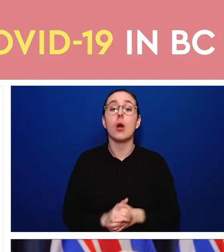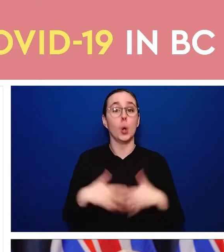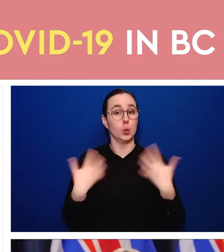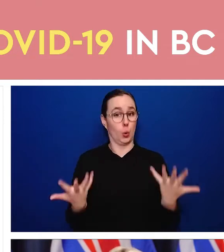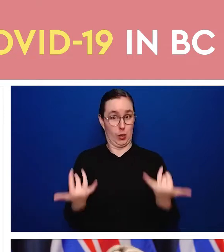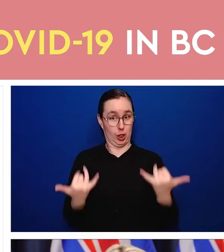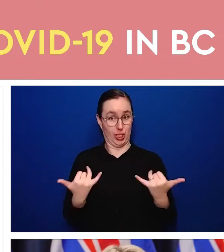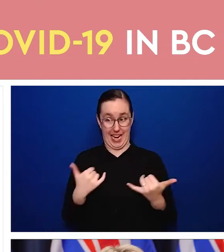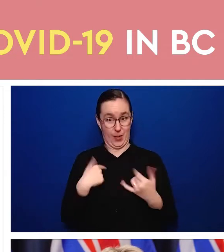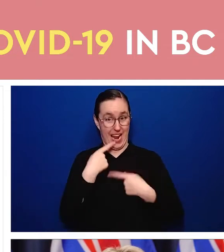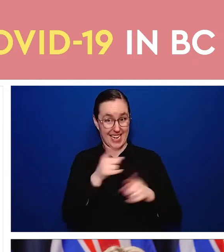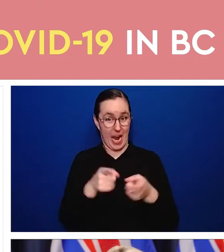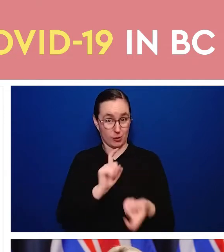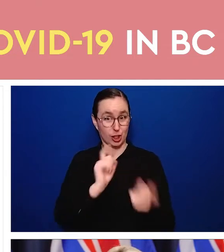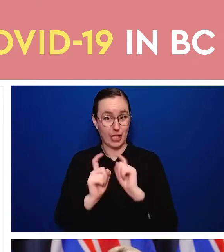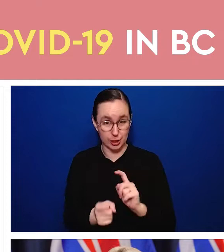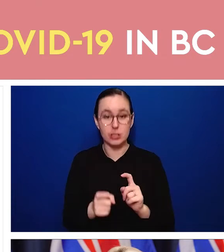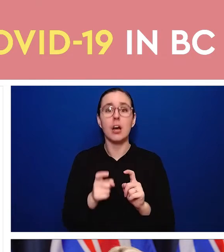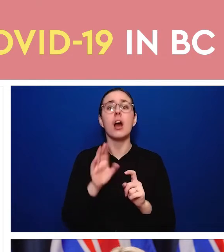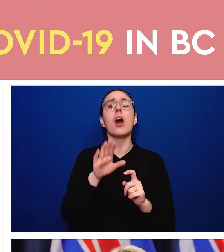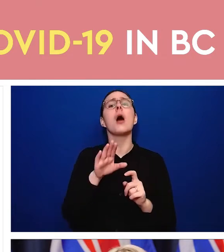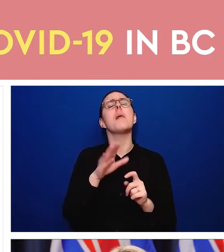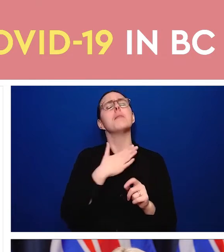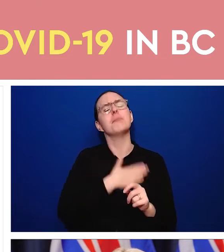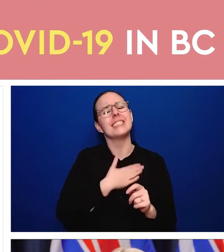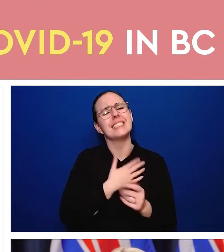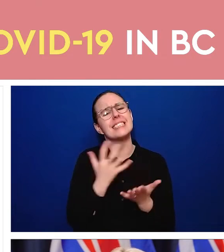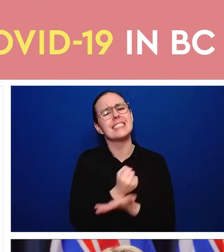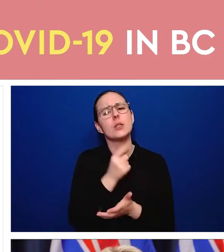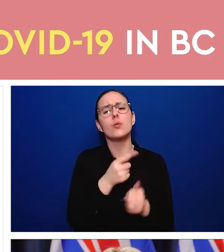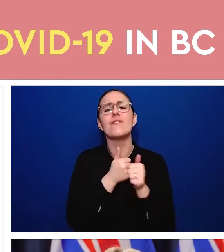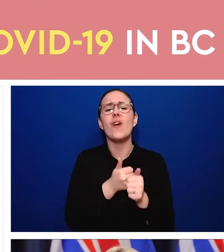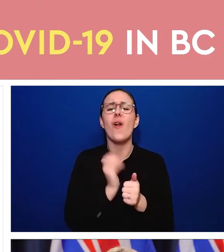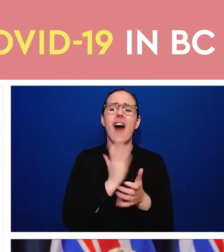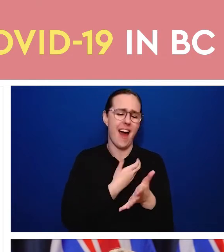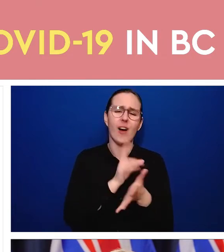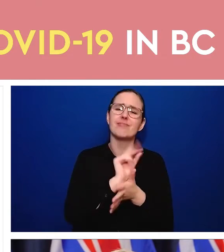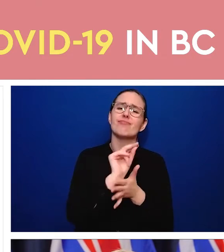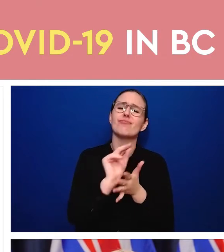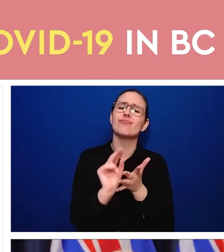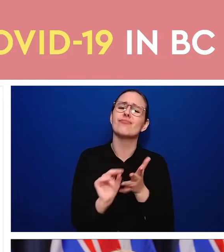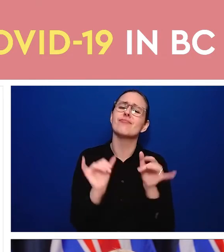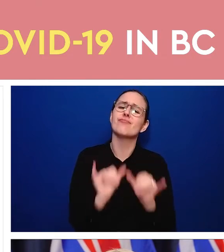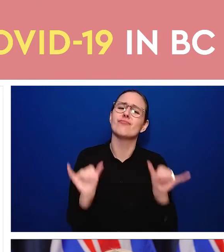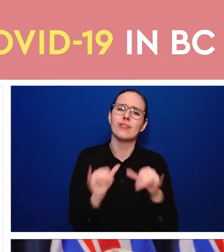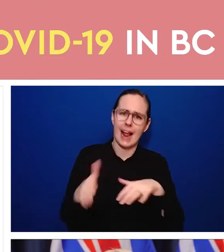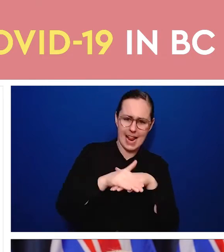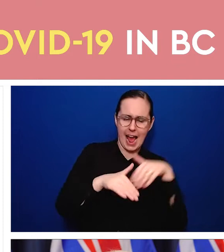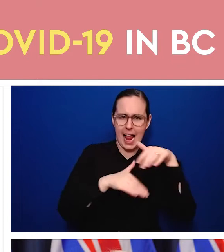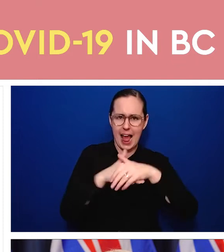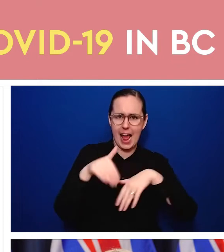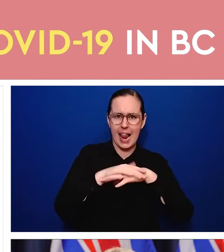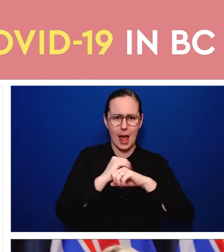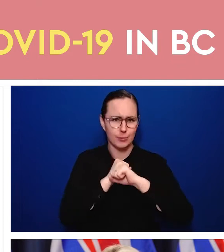our safety basics as much as possible to keep COVID-19 low and slow. In particular, I